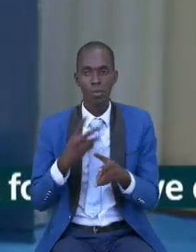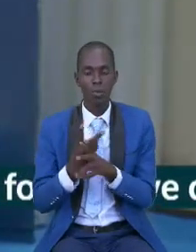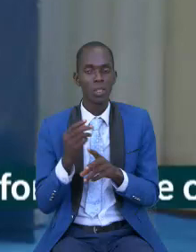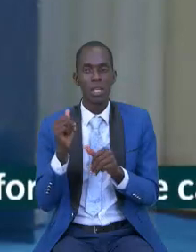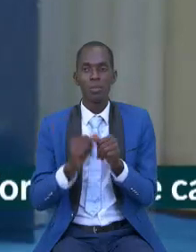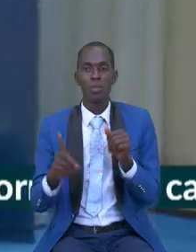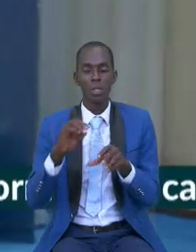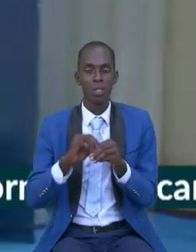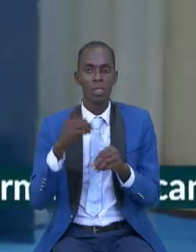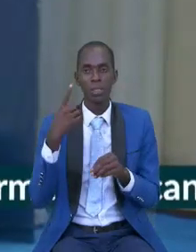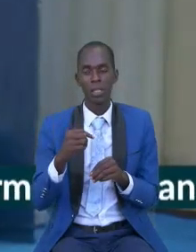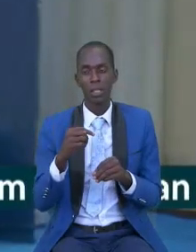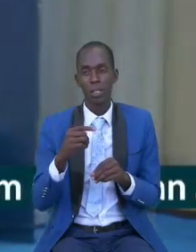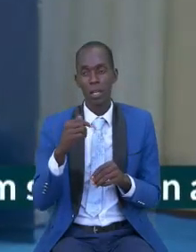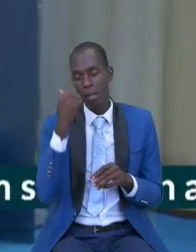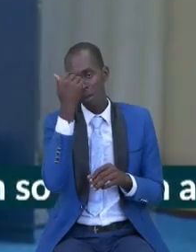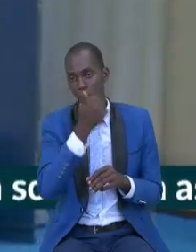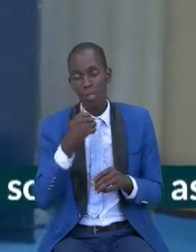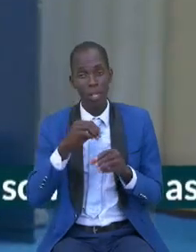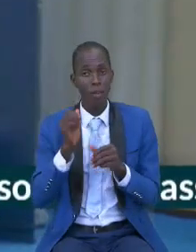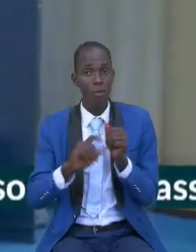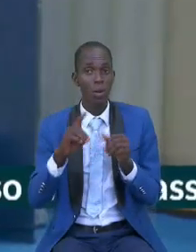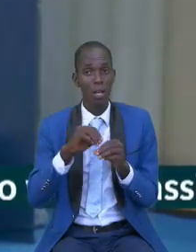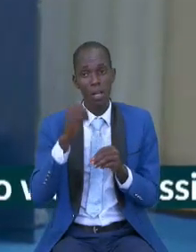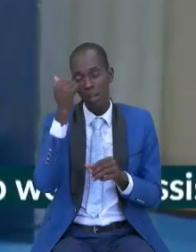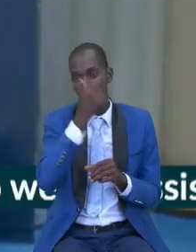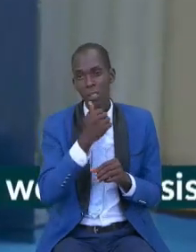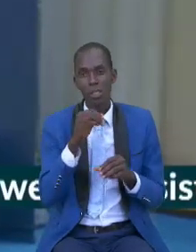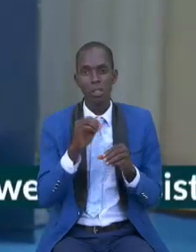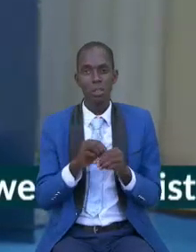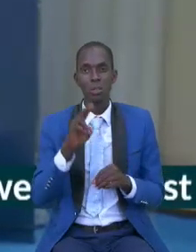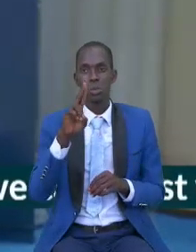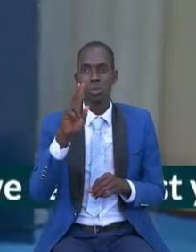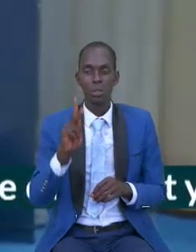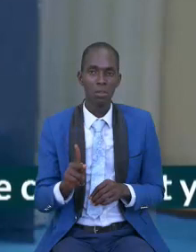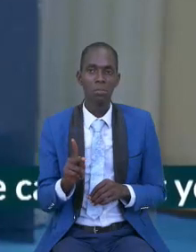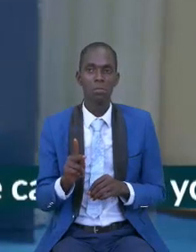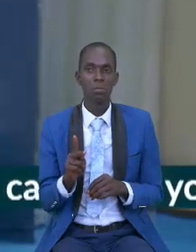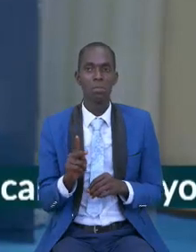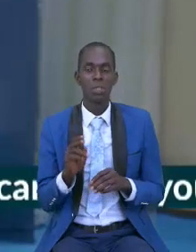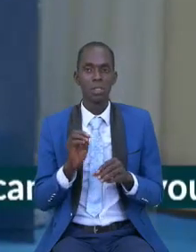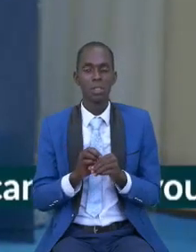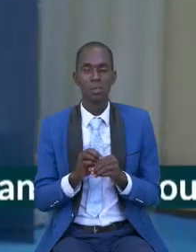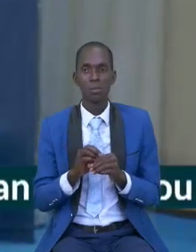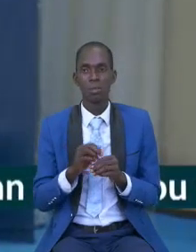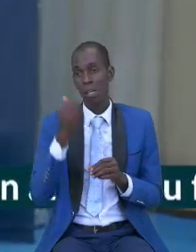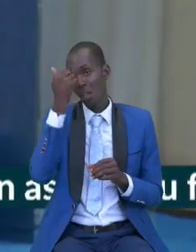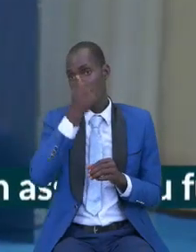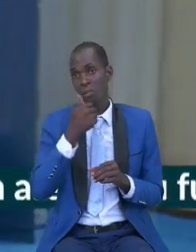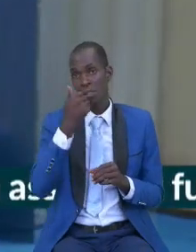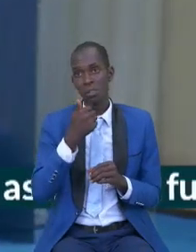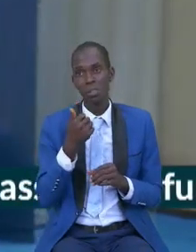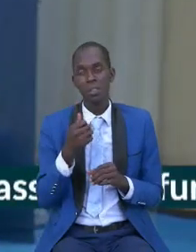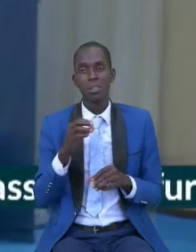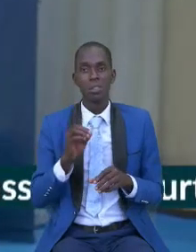Nigeria, all over US, UK, East Africa, Middle